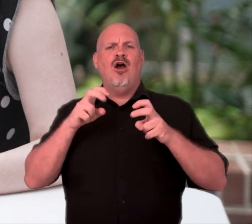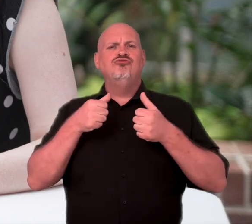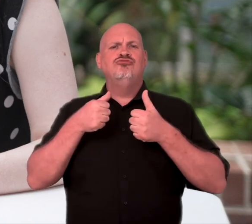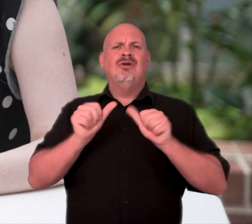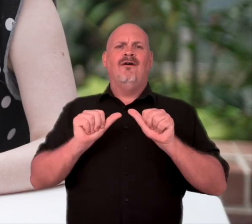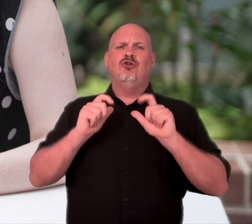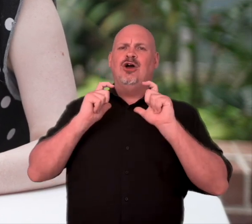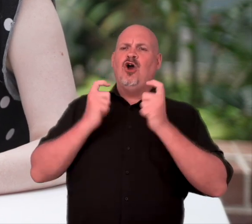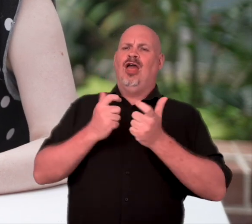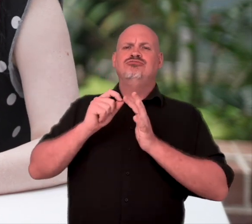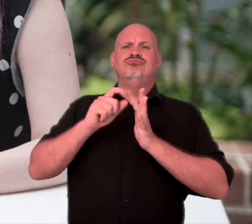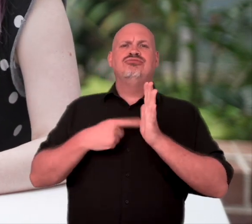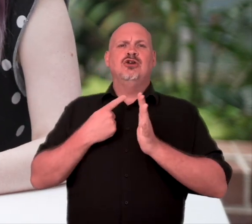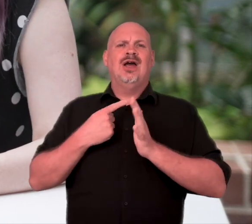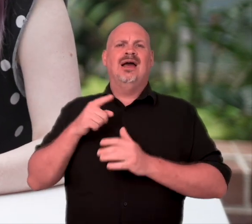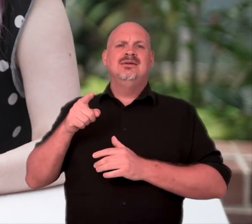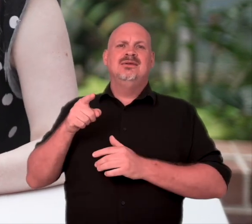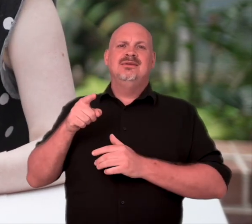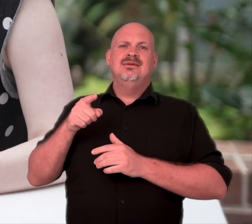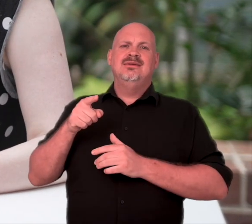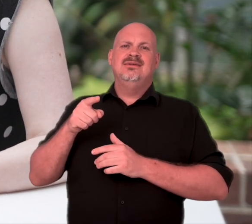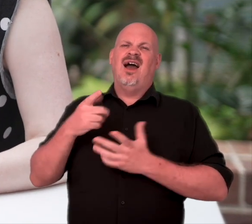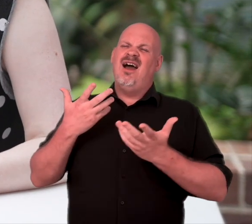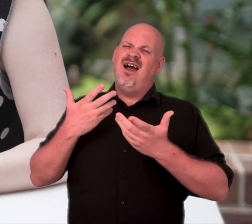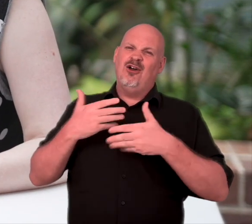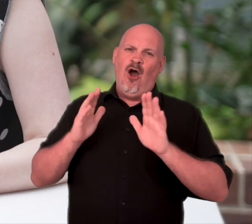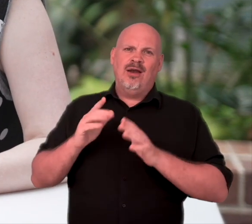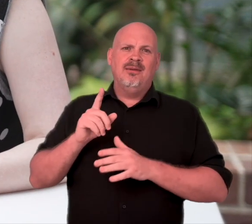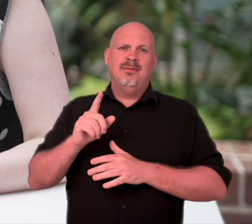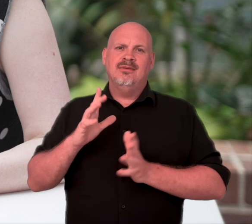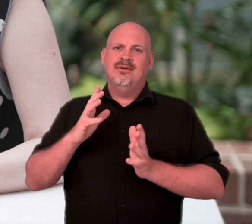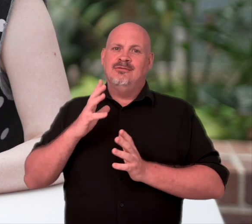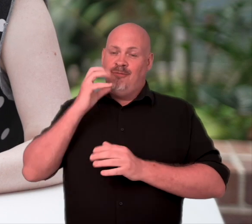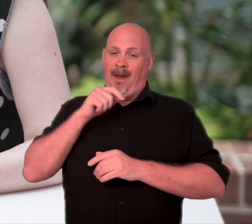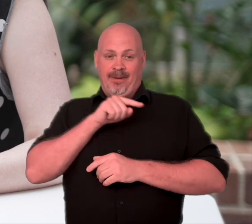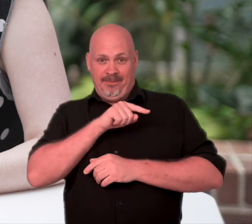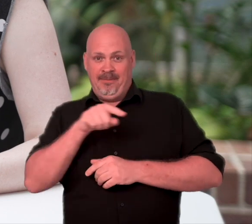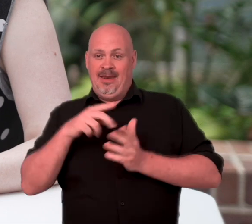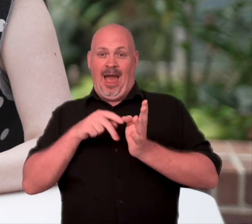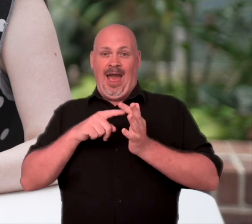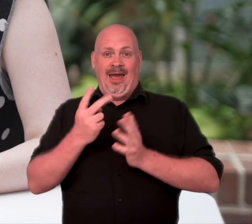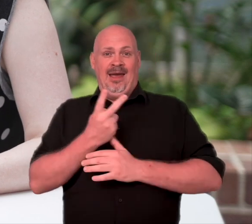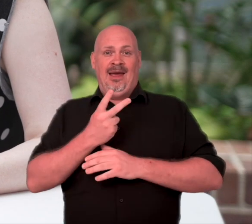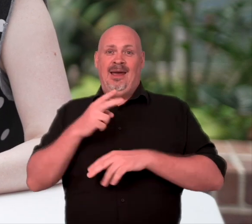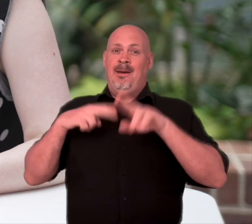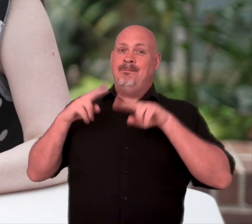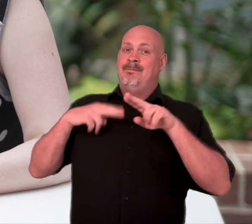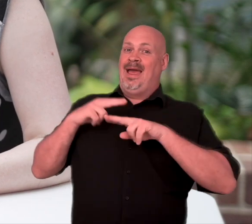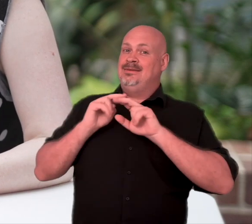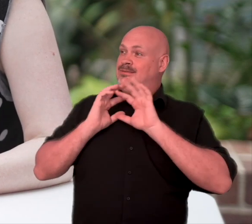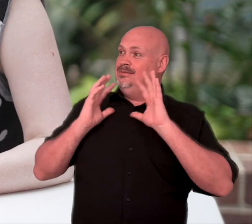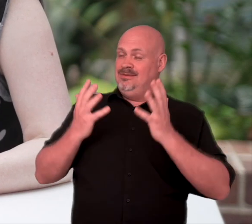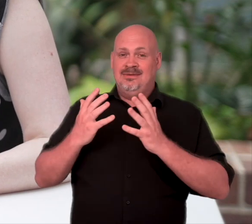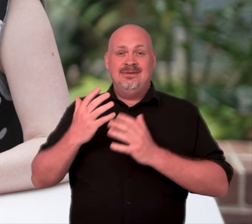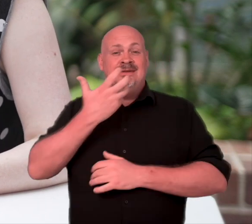part of the Recovery College project, the old one that's now gone. I remember him and Neve painting it in about